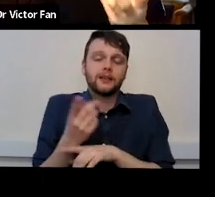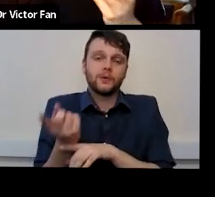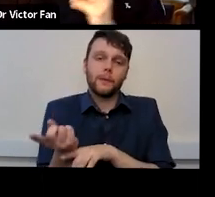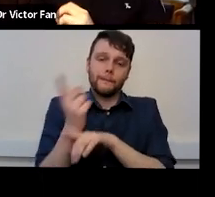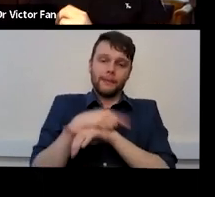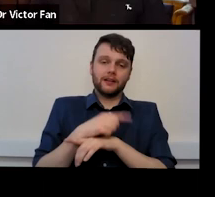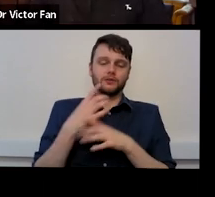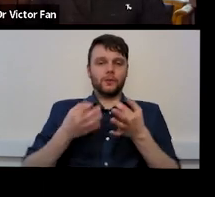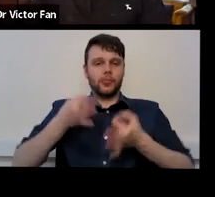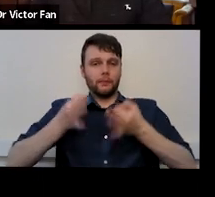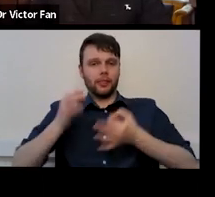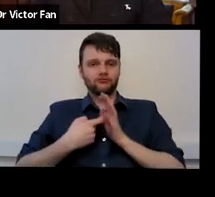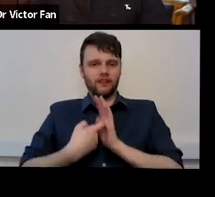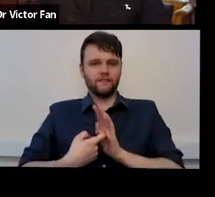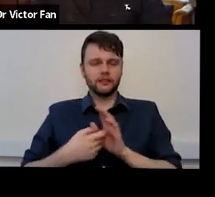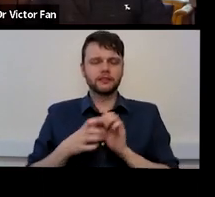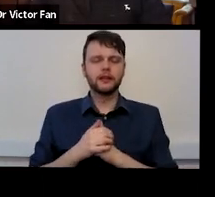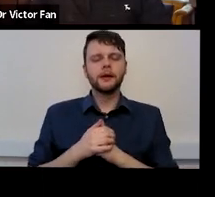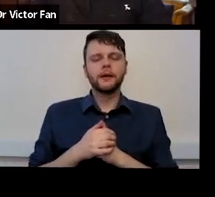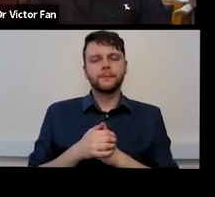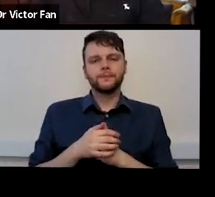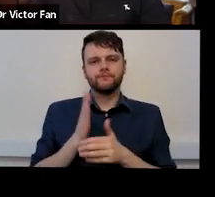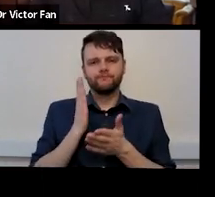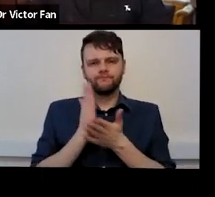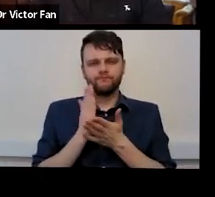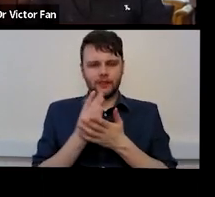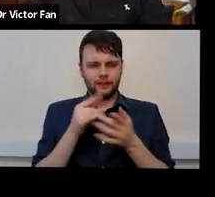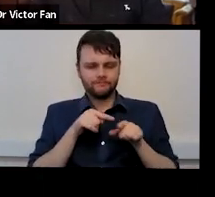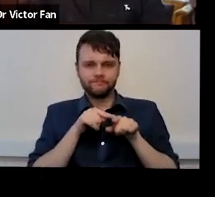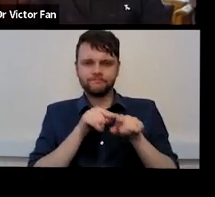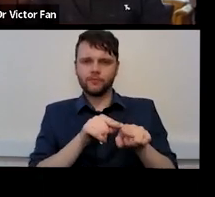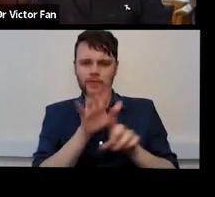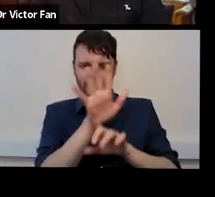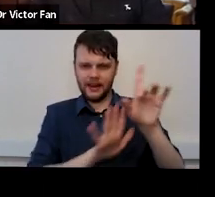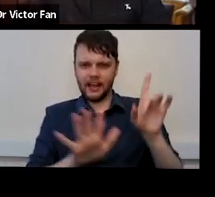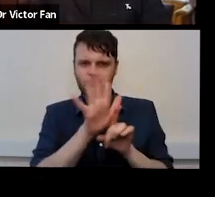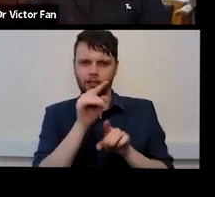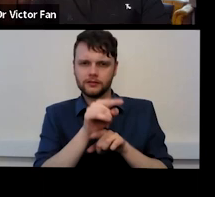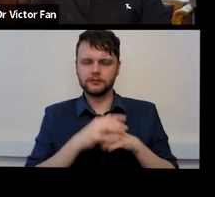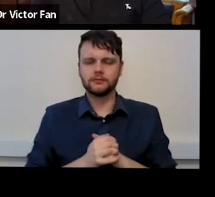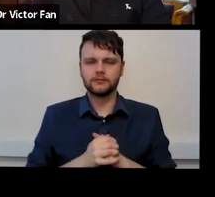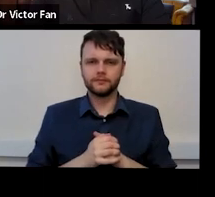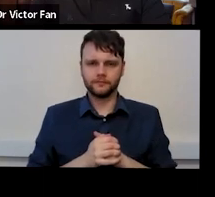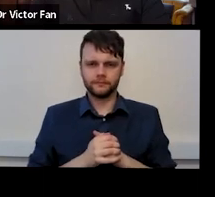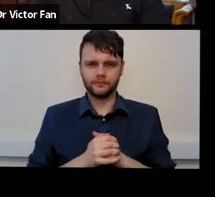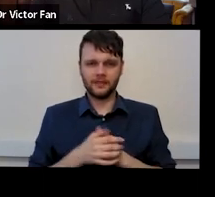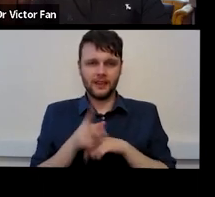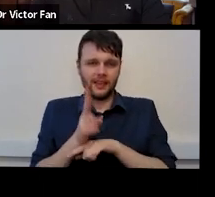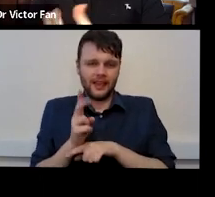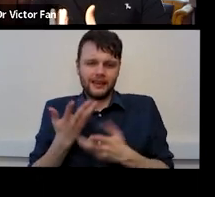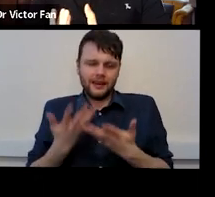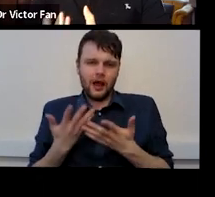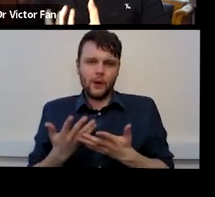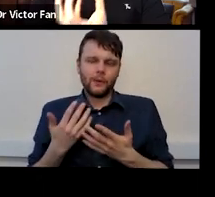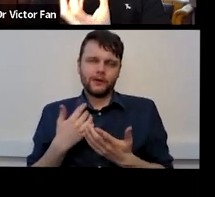kind of political reference, it was very much in tune with nationalism at the time. And again, nowadays, we